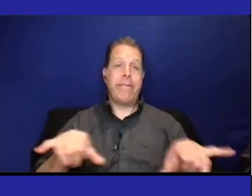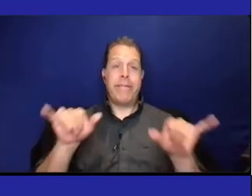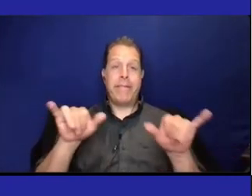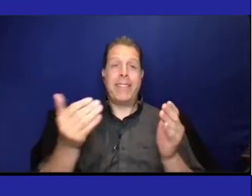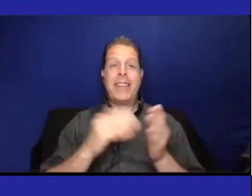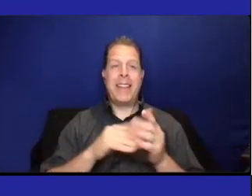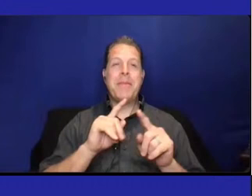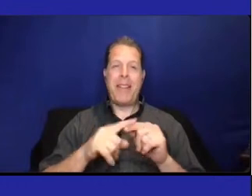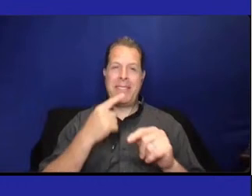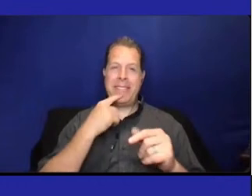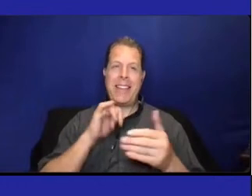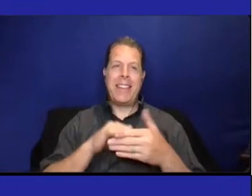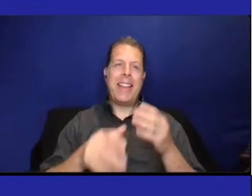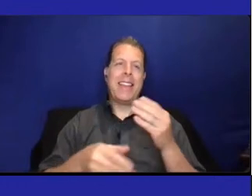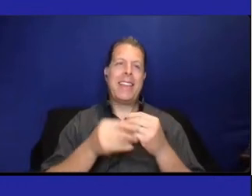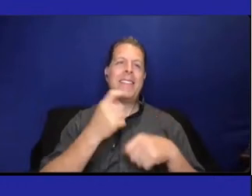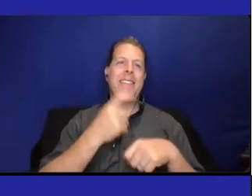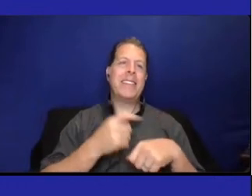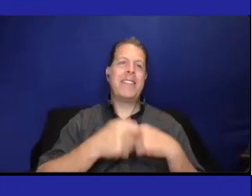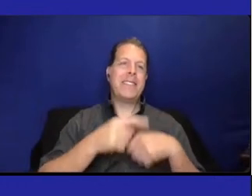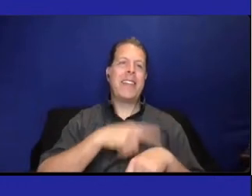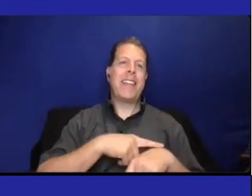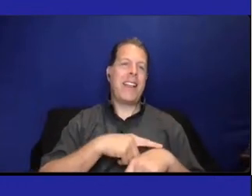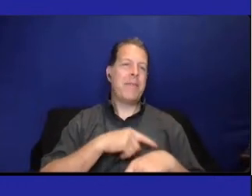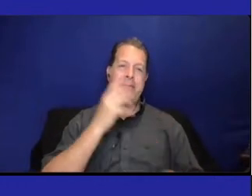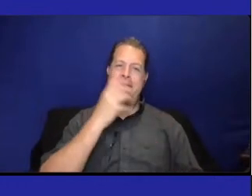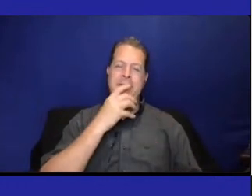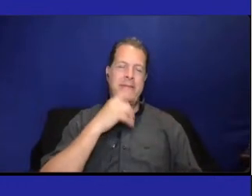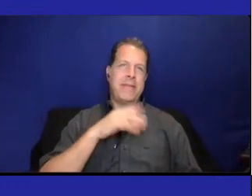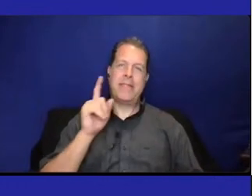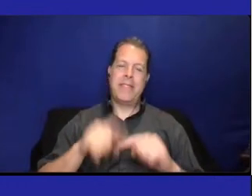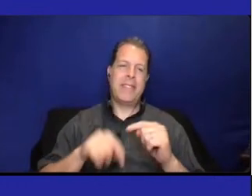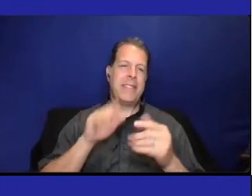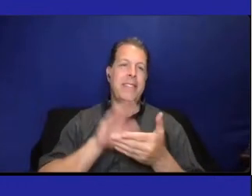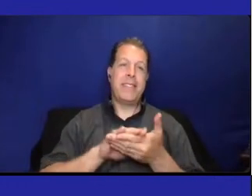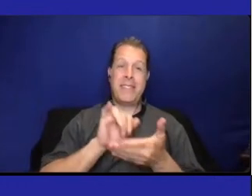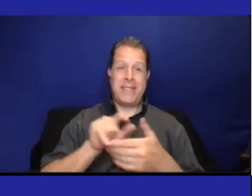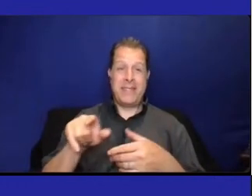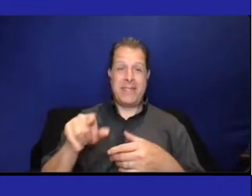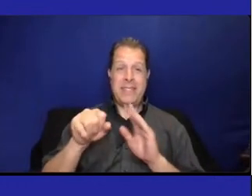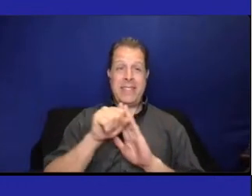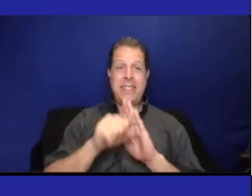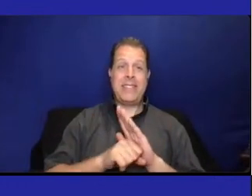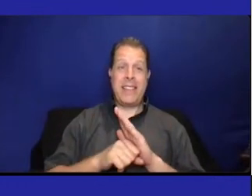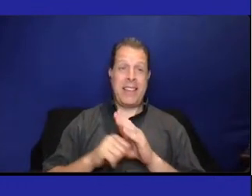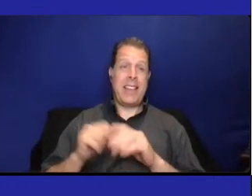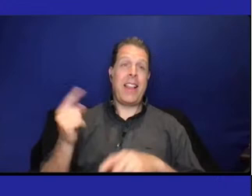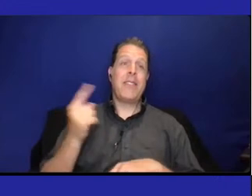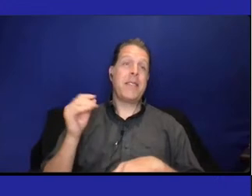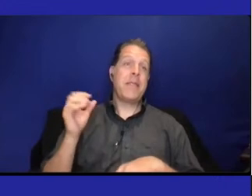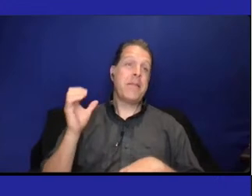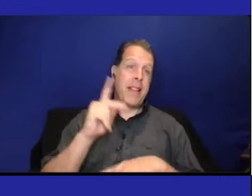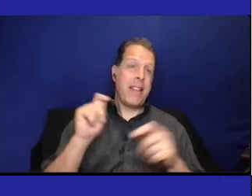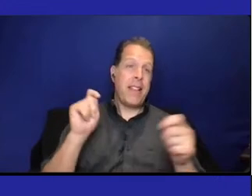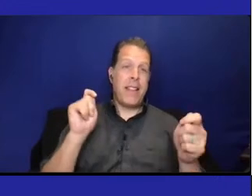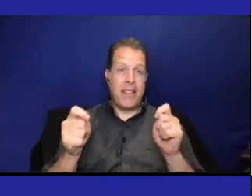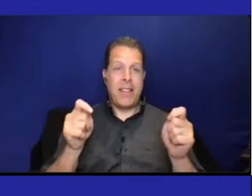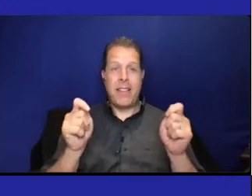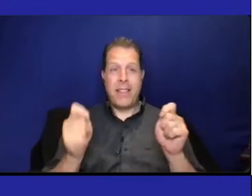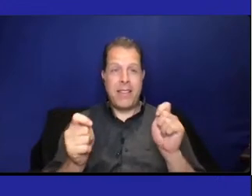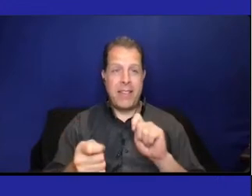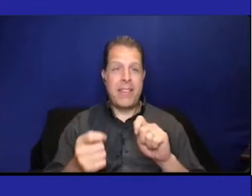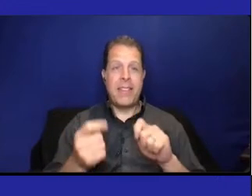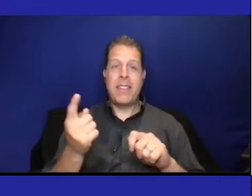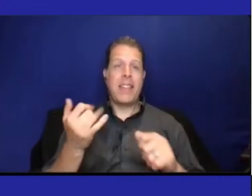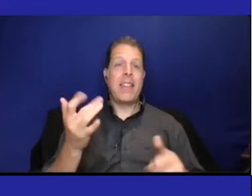every time. It's outrageous that the state just continues to come back with continuous modifications. They now have